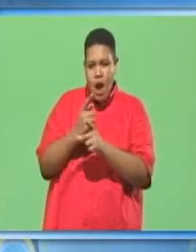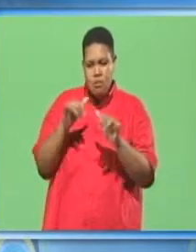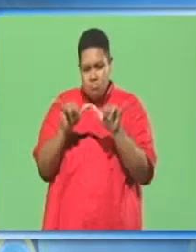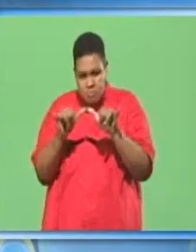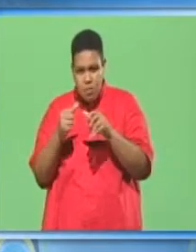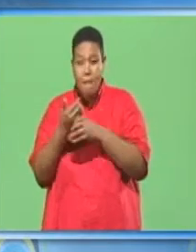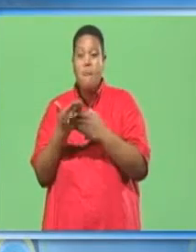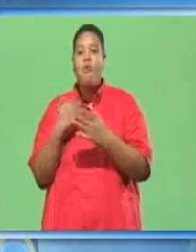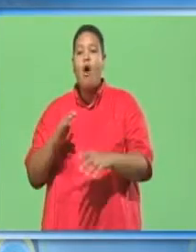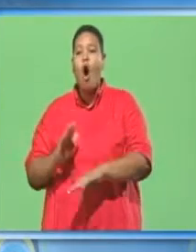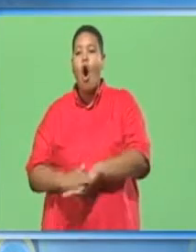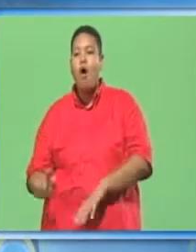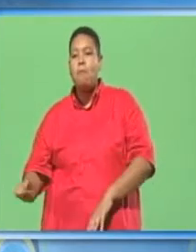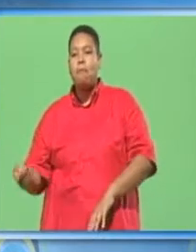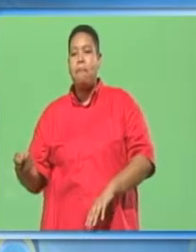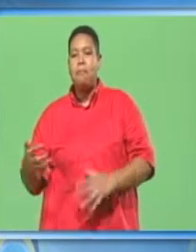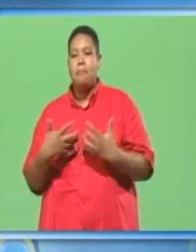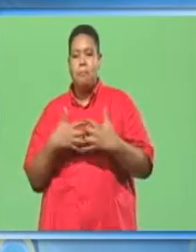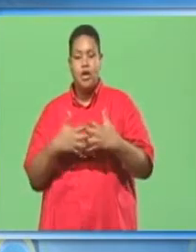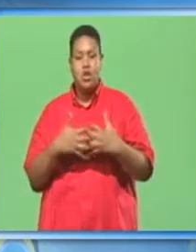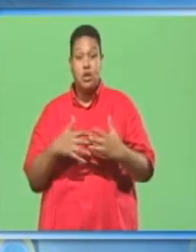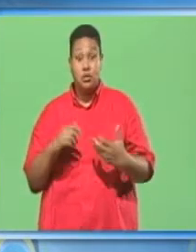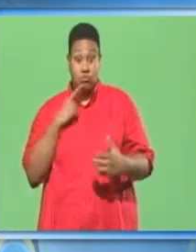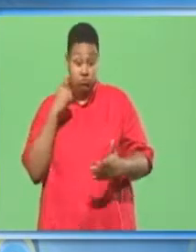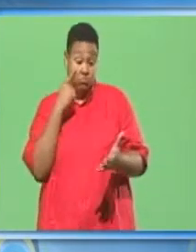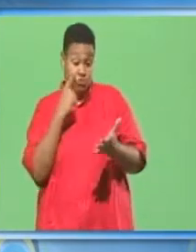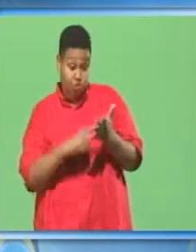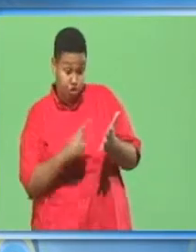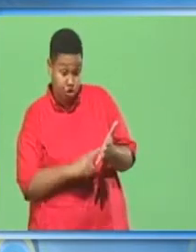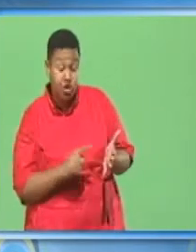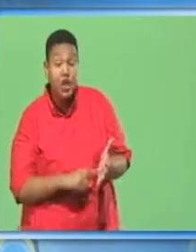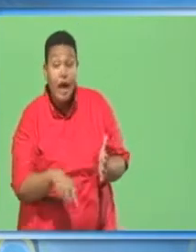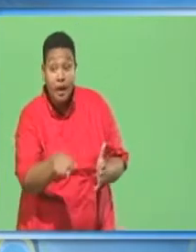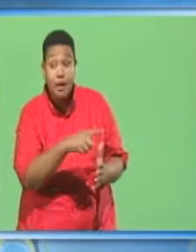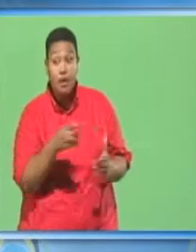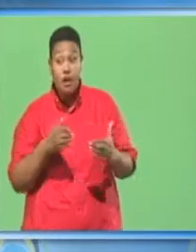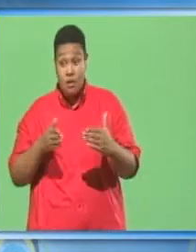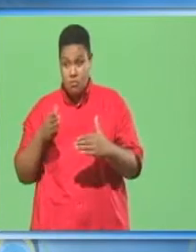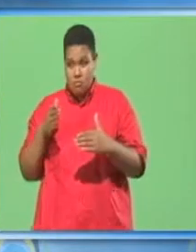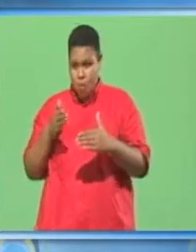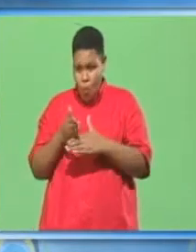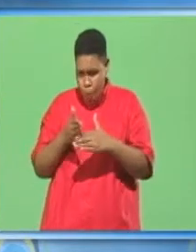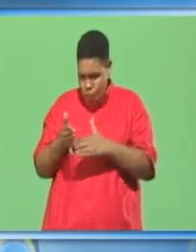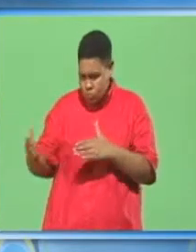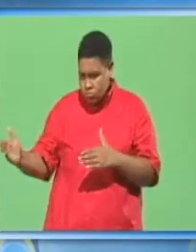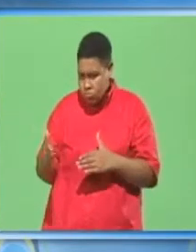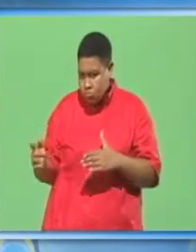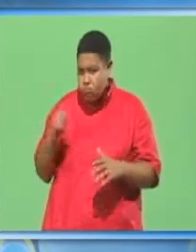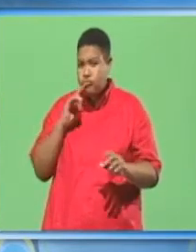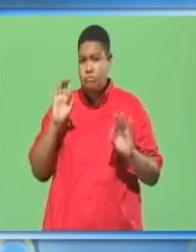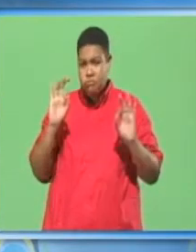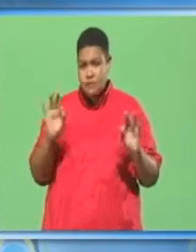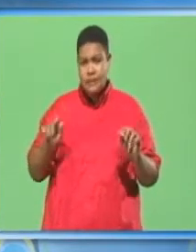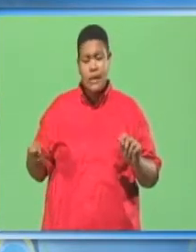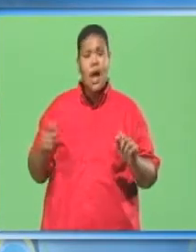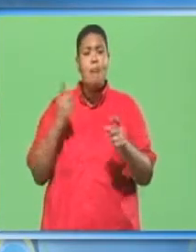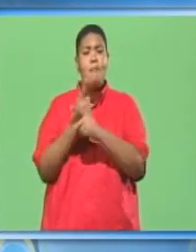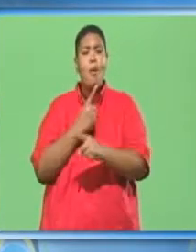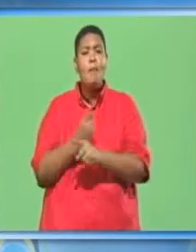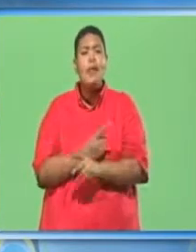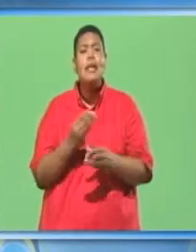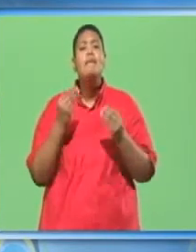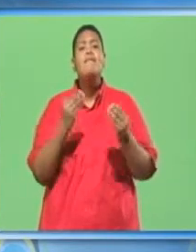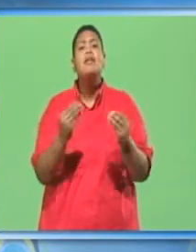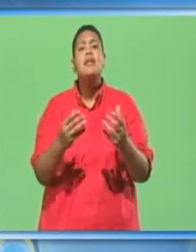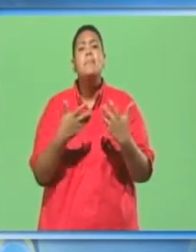machine. 3. Check the rip fence if it is tightened properly. 4. Feed the material to the